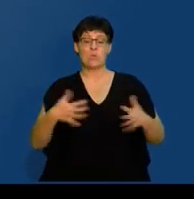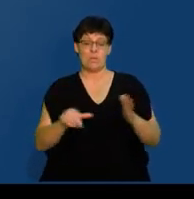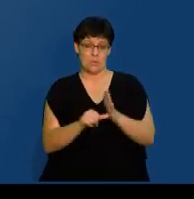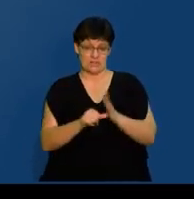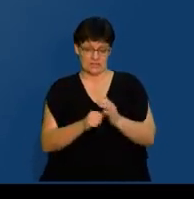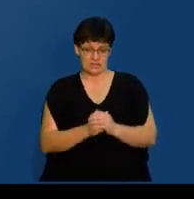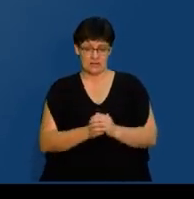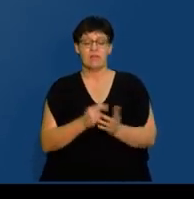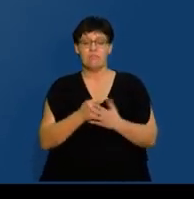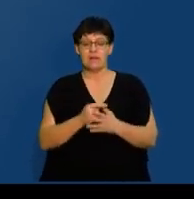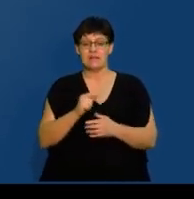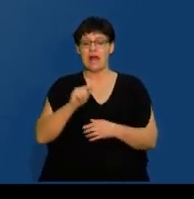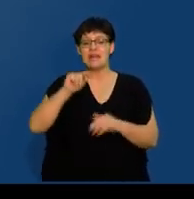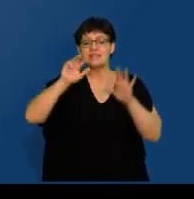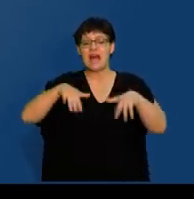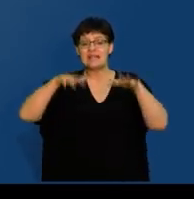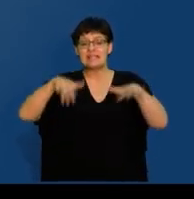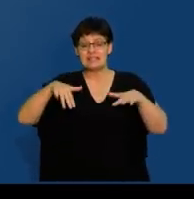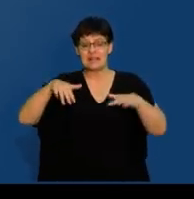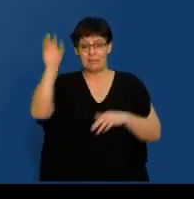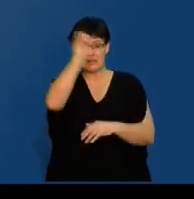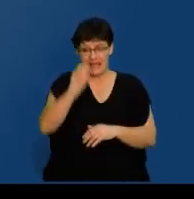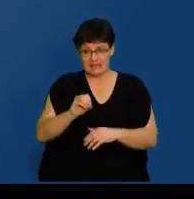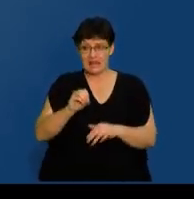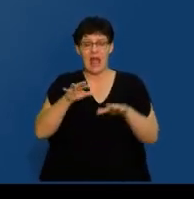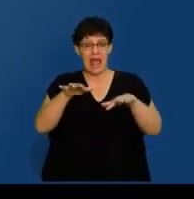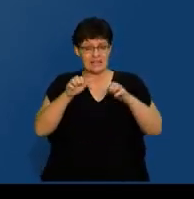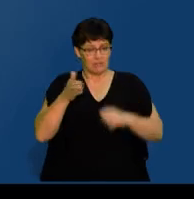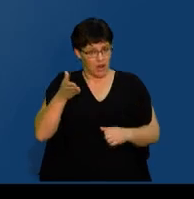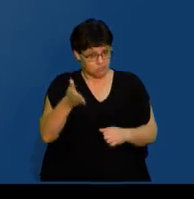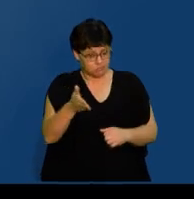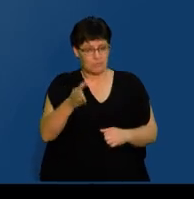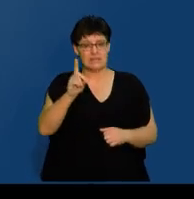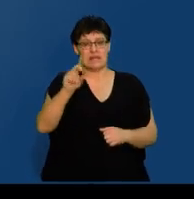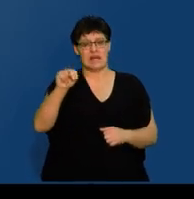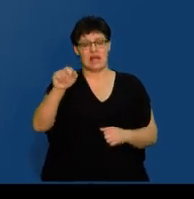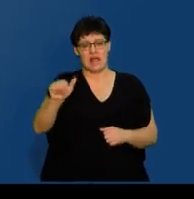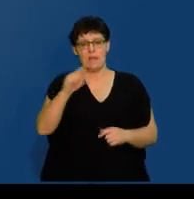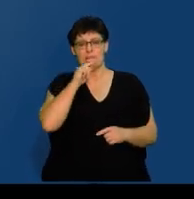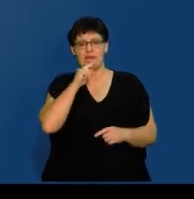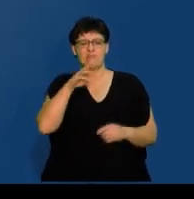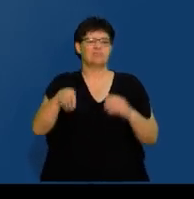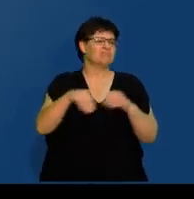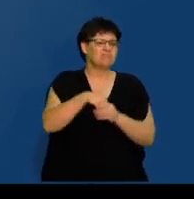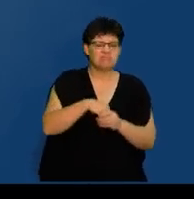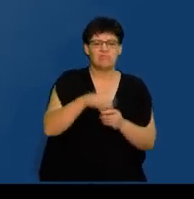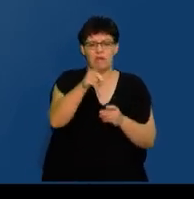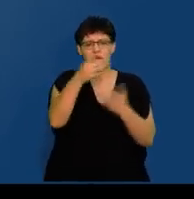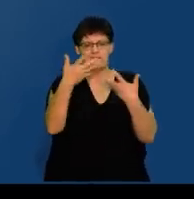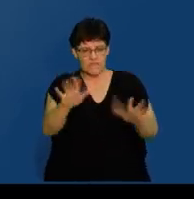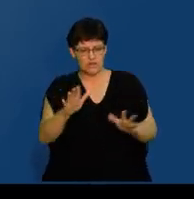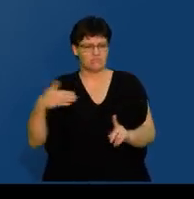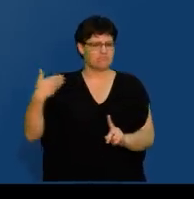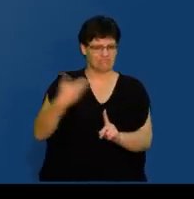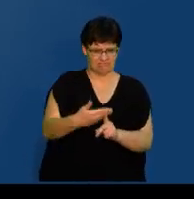mean 19% of the exam is made up of DNA, which includes sections that you have really done well